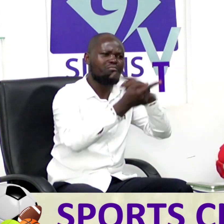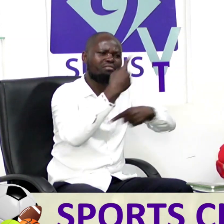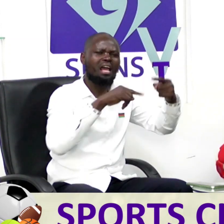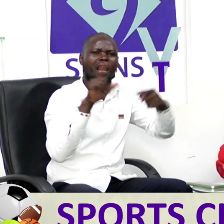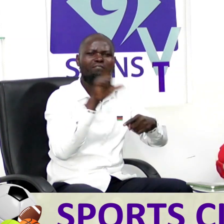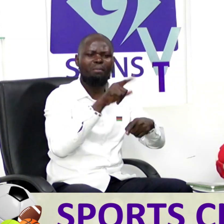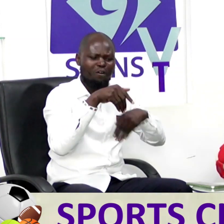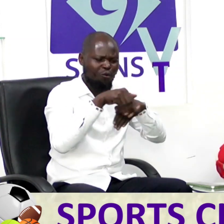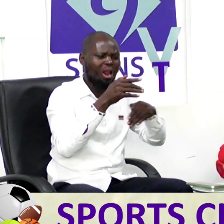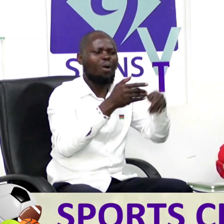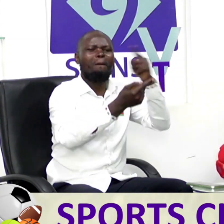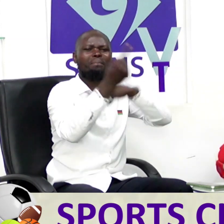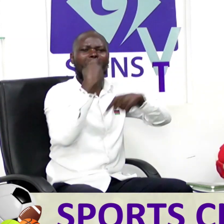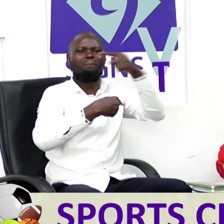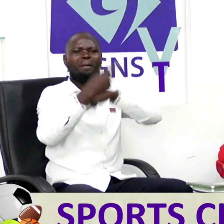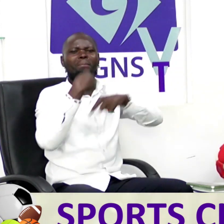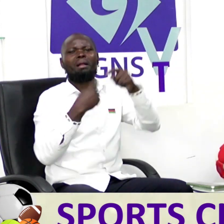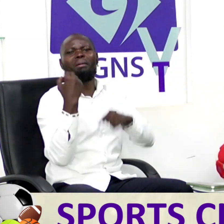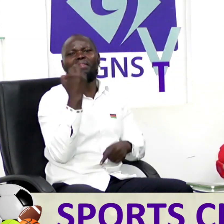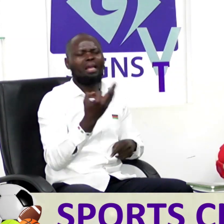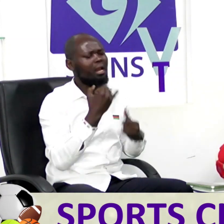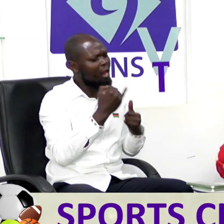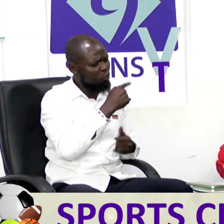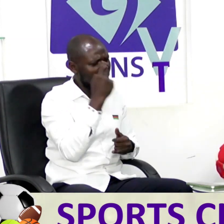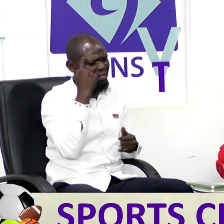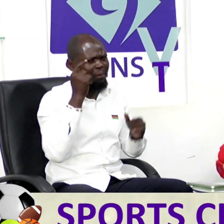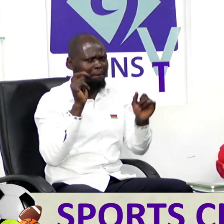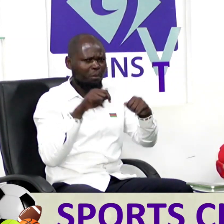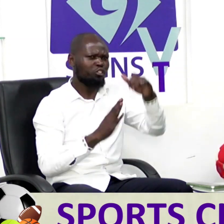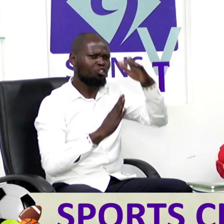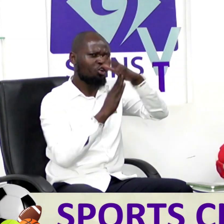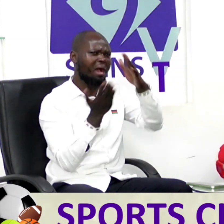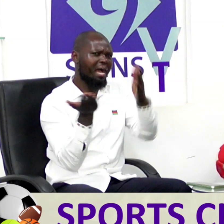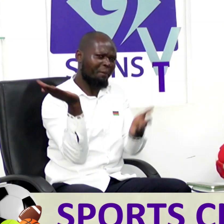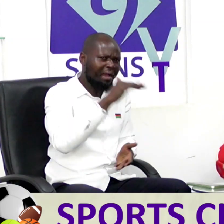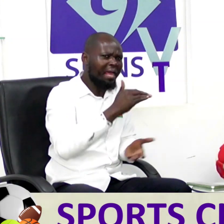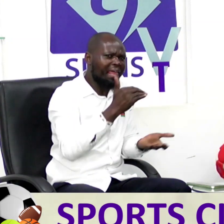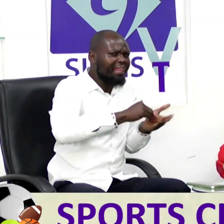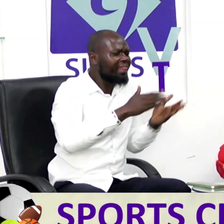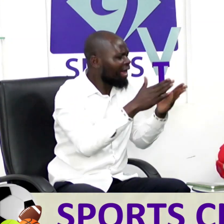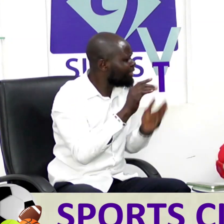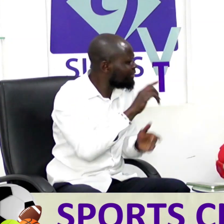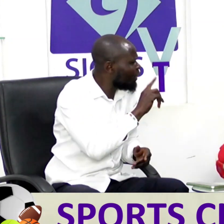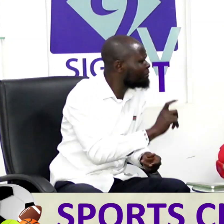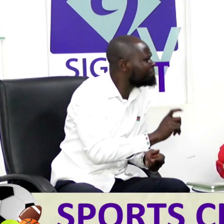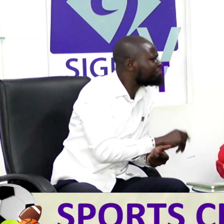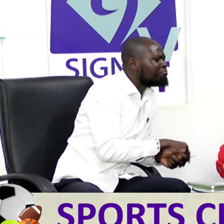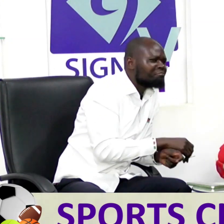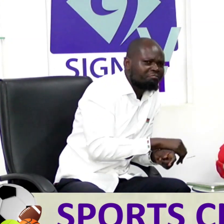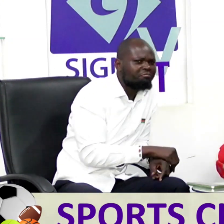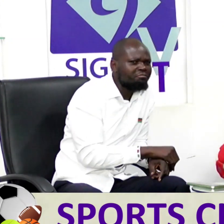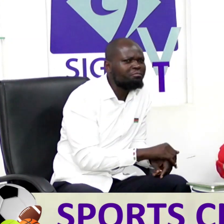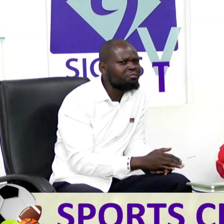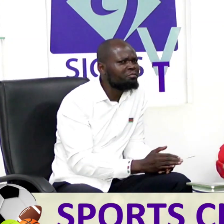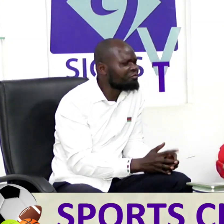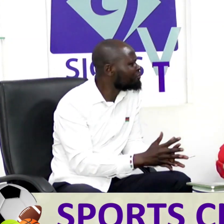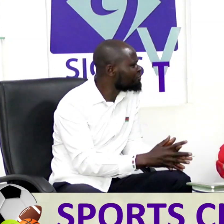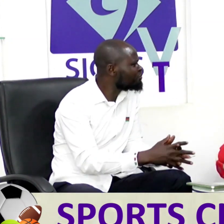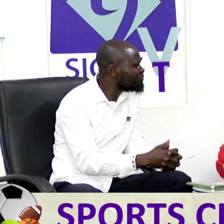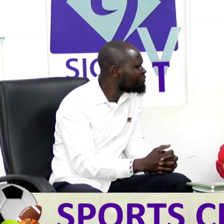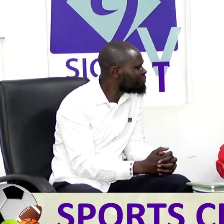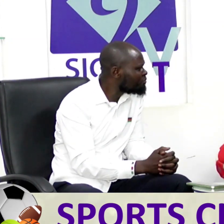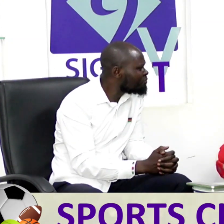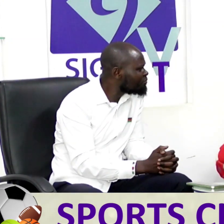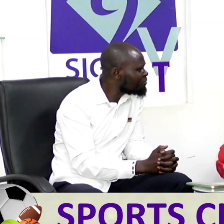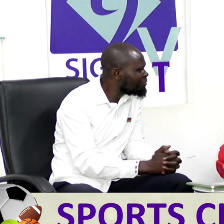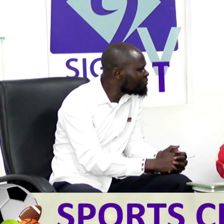top 4, or they will come back against Liverpool? They will come following Liverpool. Do you think Arsenal it